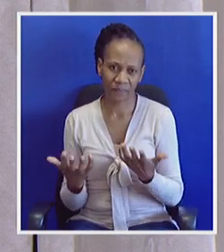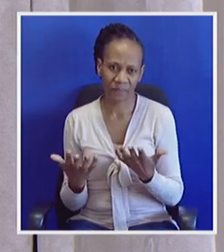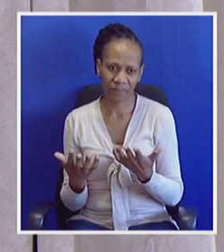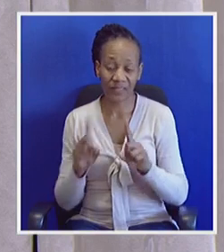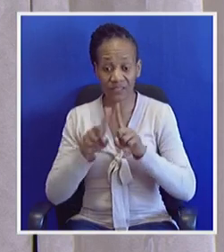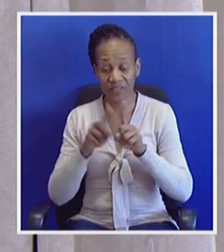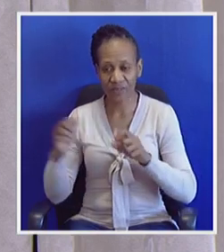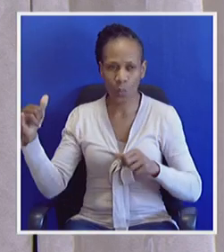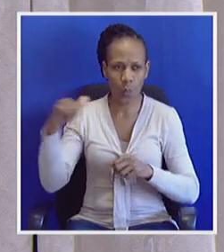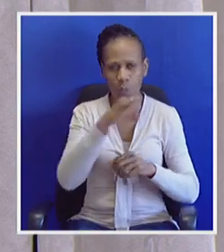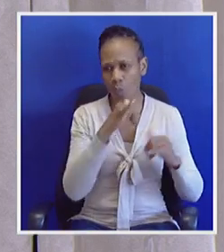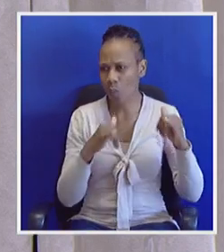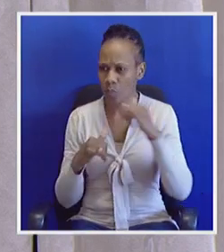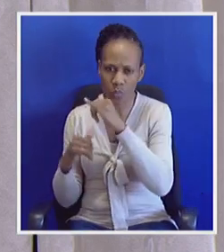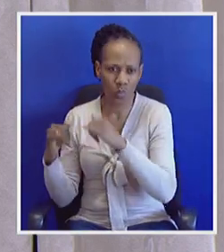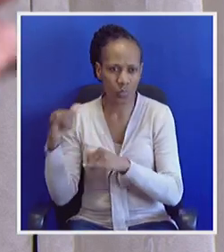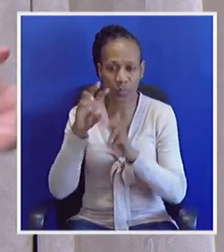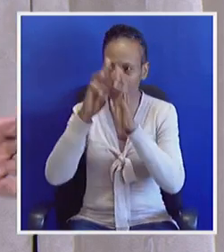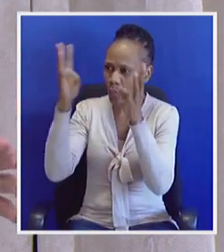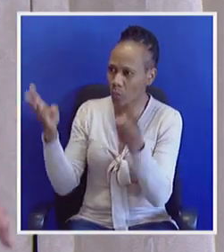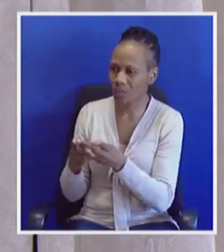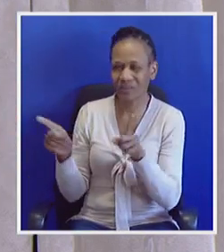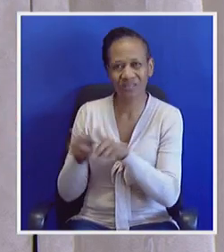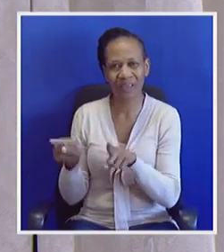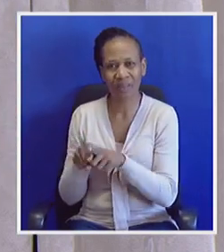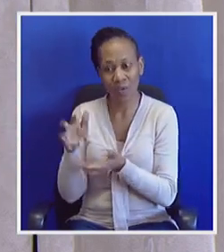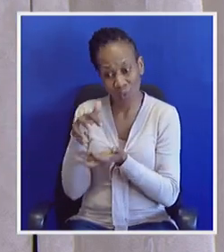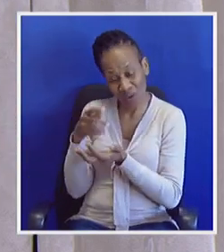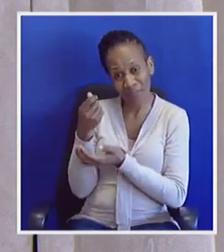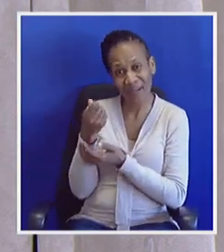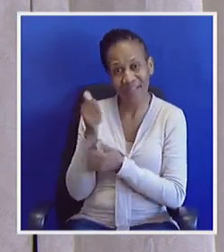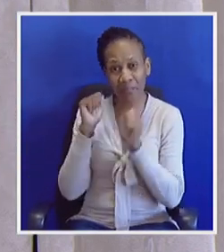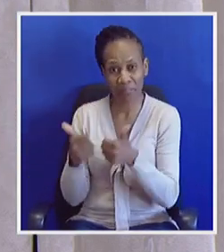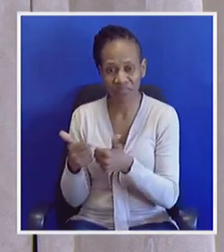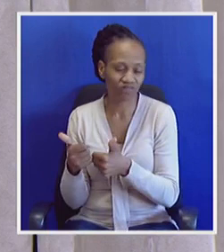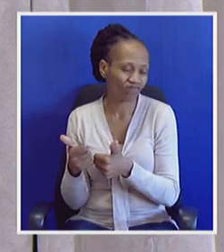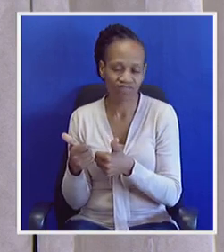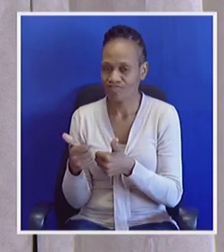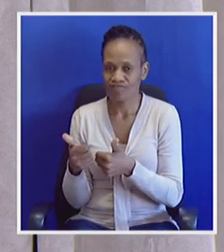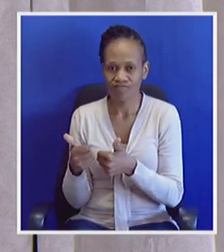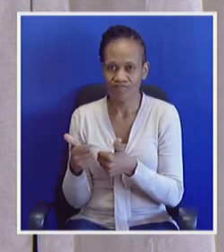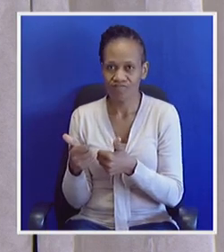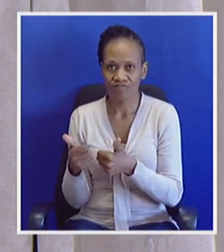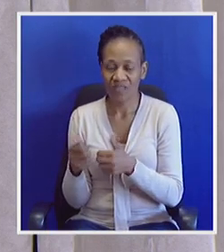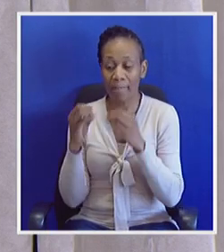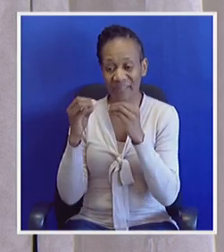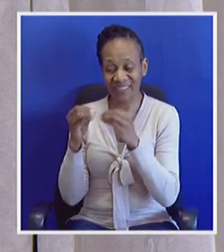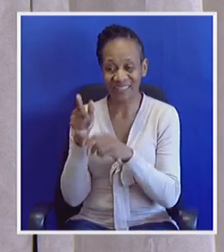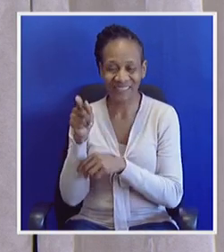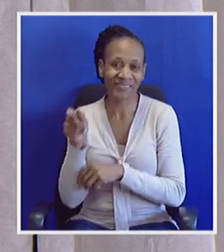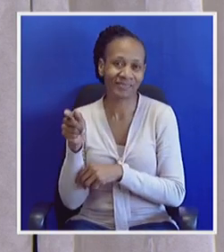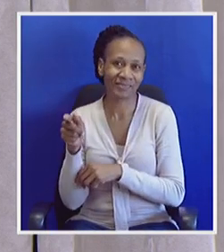Airlines around the world are not your most profitable type of entities. The sector is